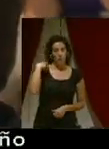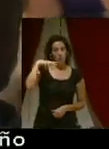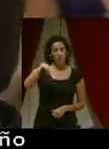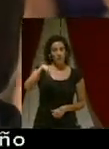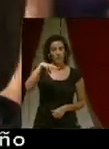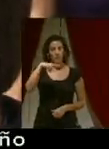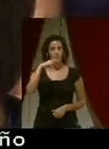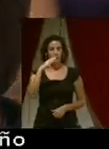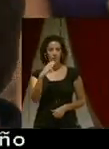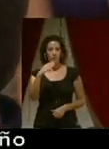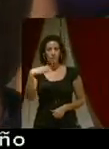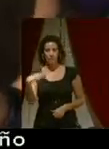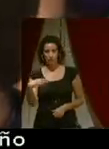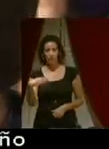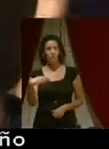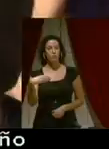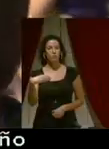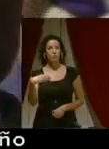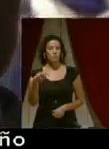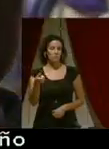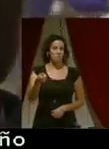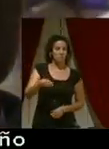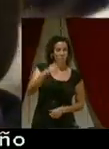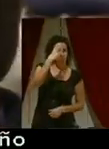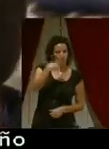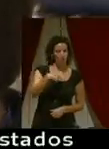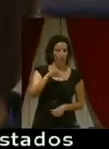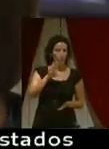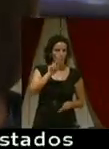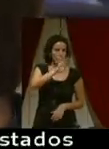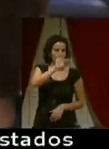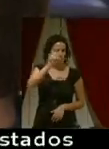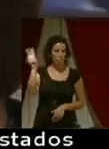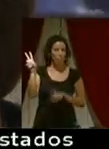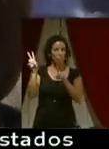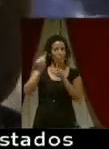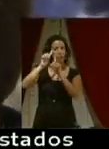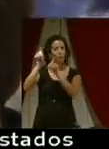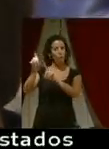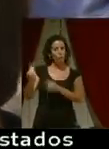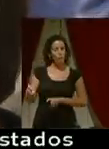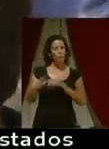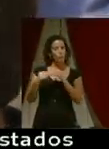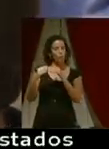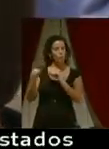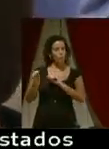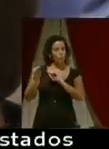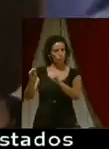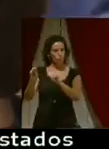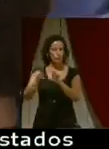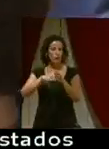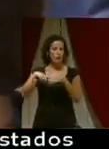And I can tell you that last year, the NFB, which is the equivalent to ONCE in the United States, they launched